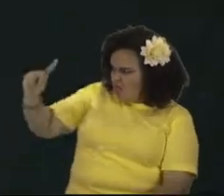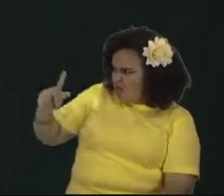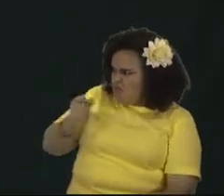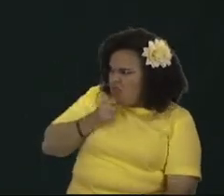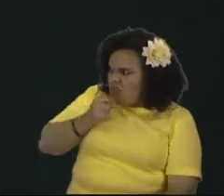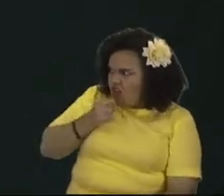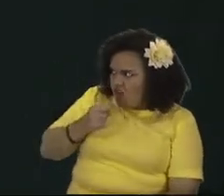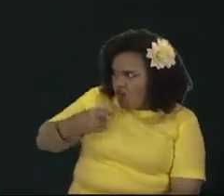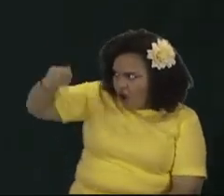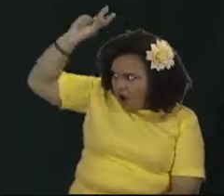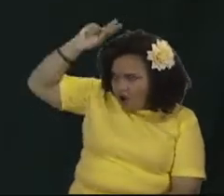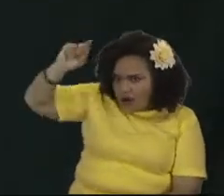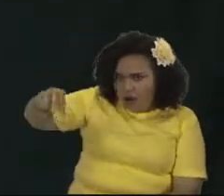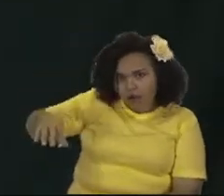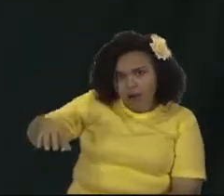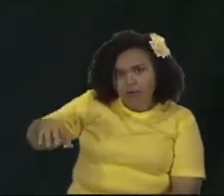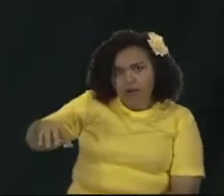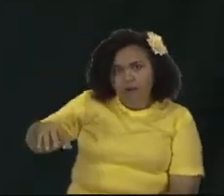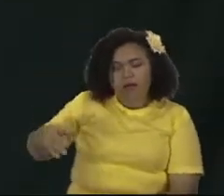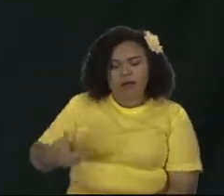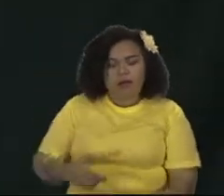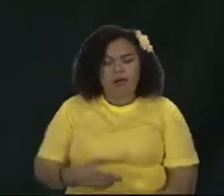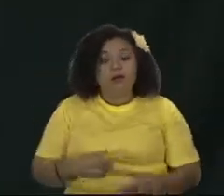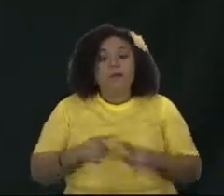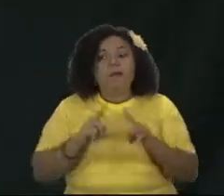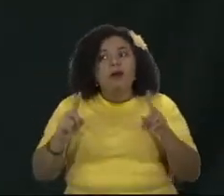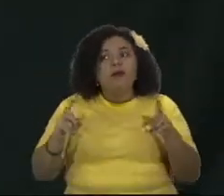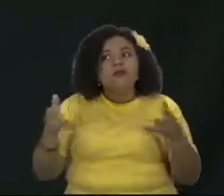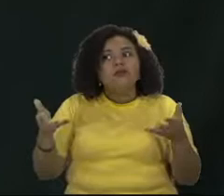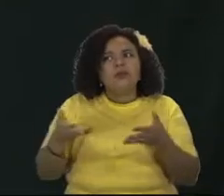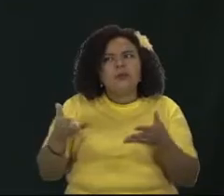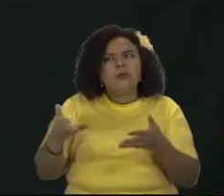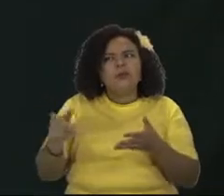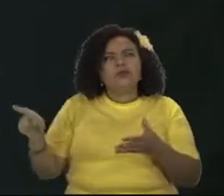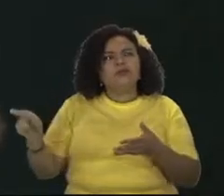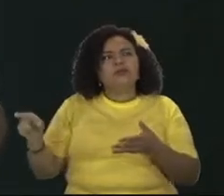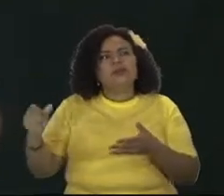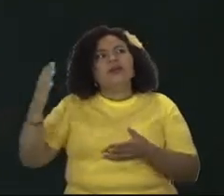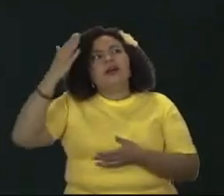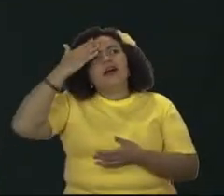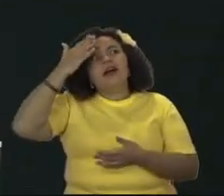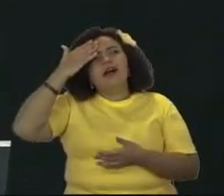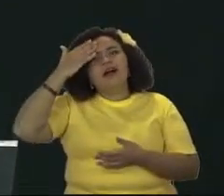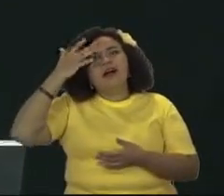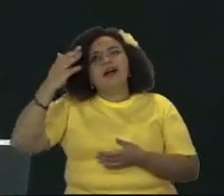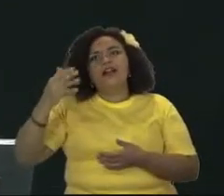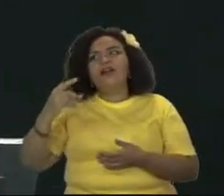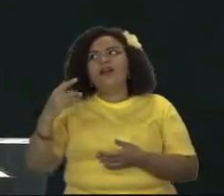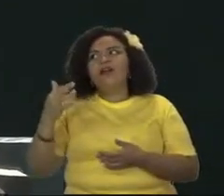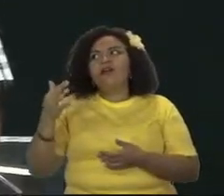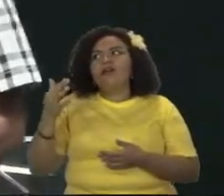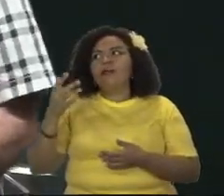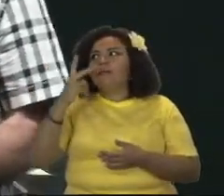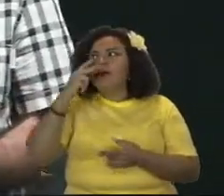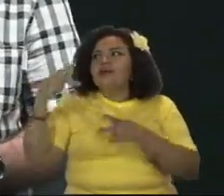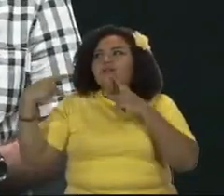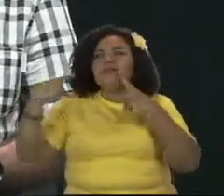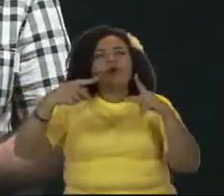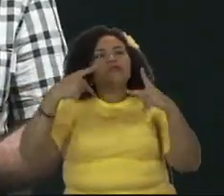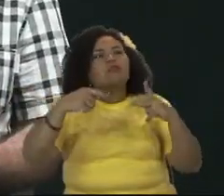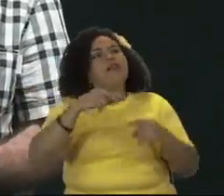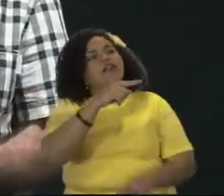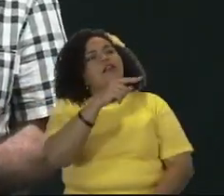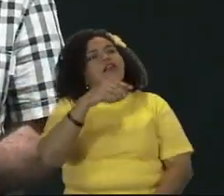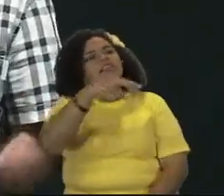And then I told her, "That's your grandmother." But now I understand that he was a prophet. I was different from